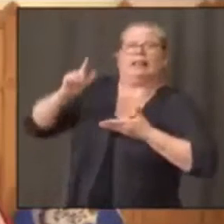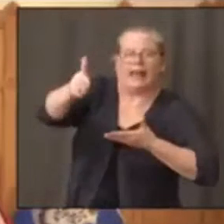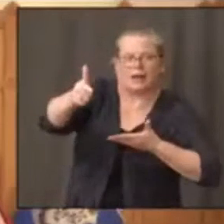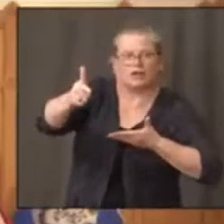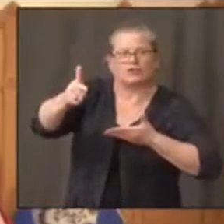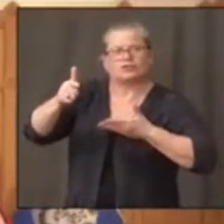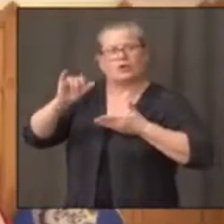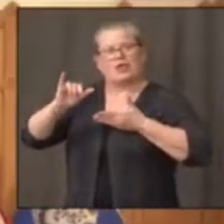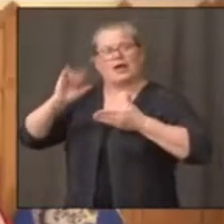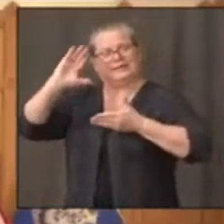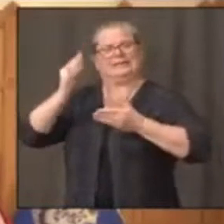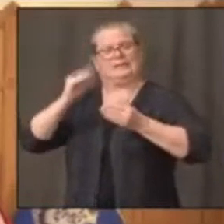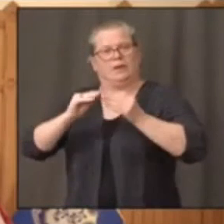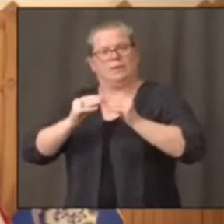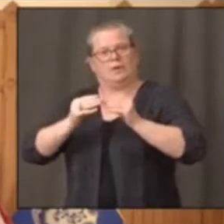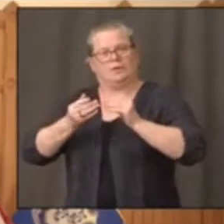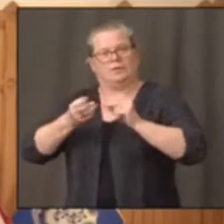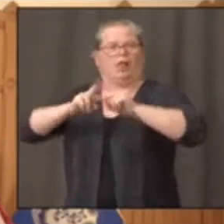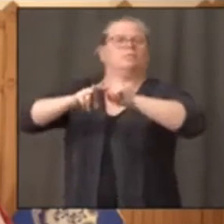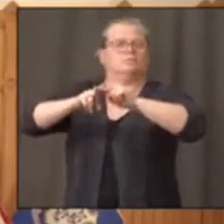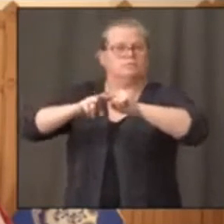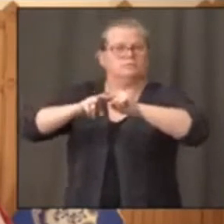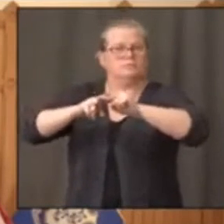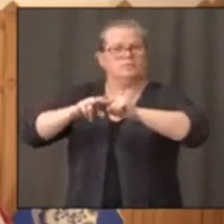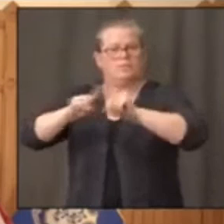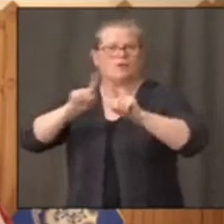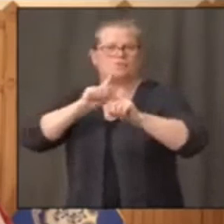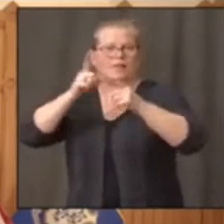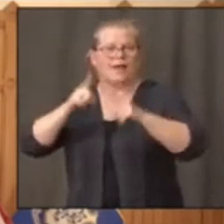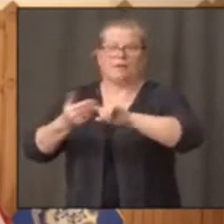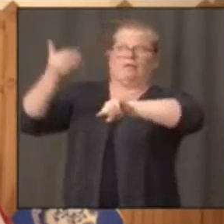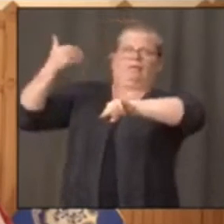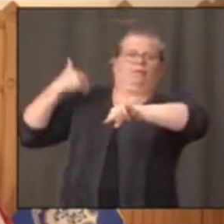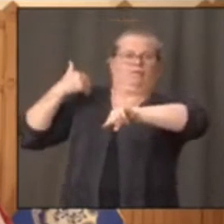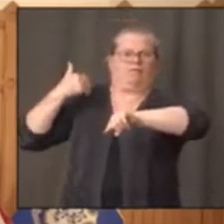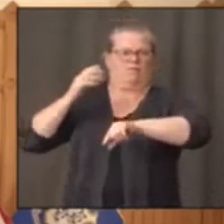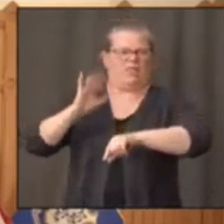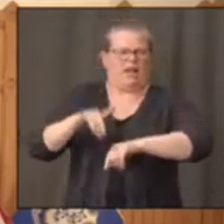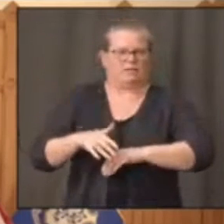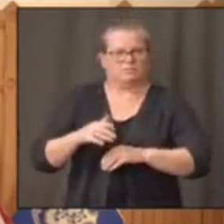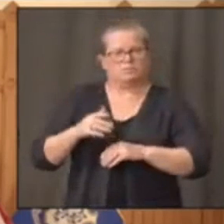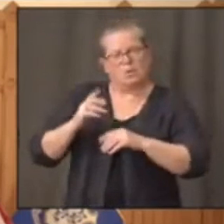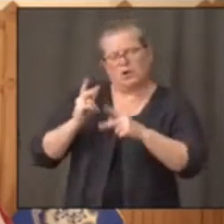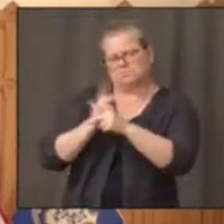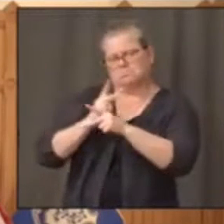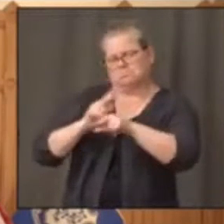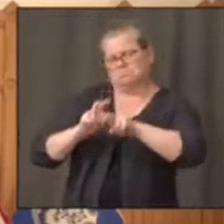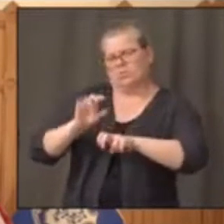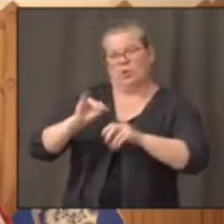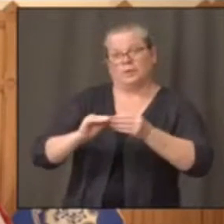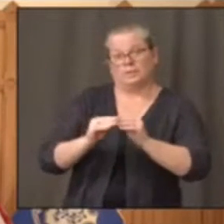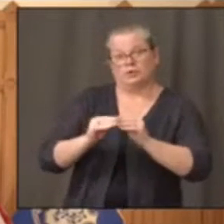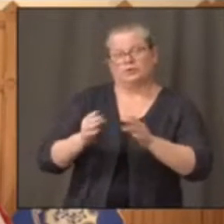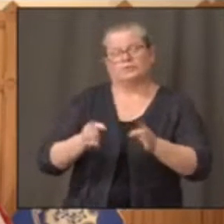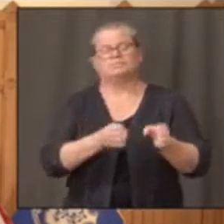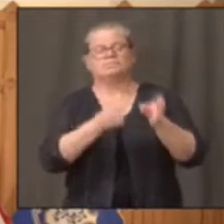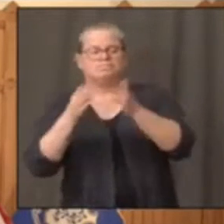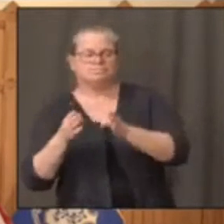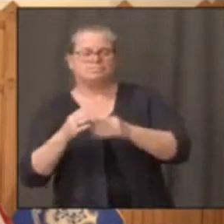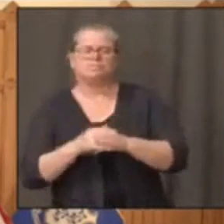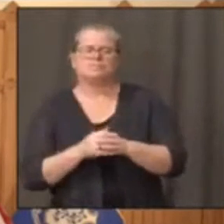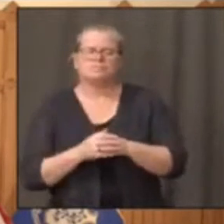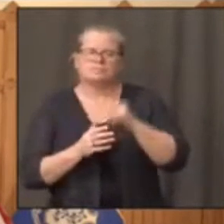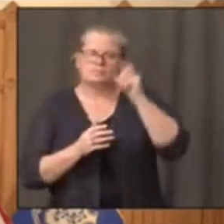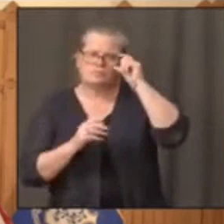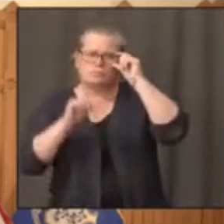Scott. So we're hearing about some projection systems that say that Connecticut is maybe due for some increase in transmission, or